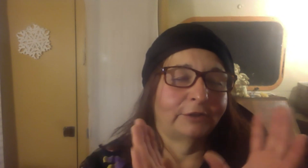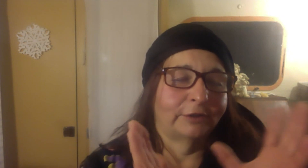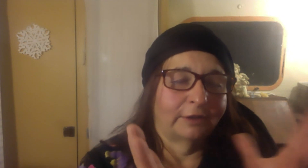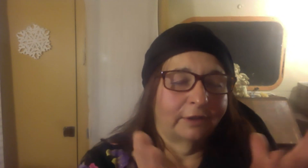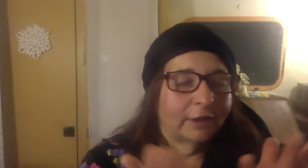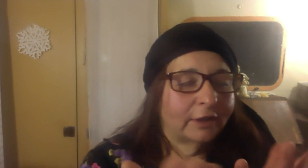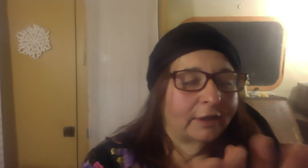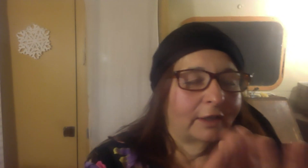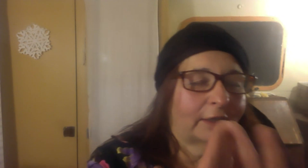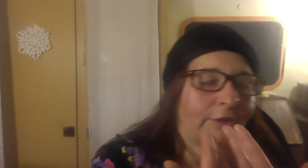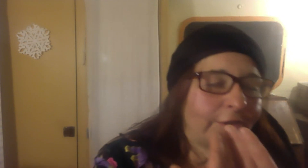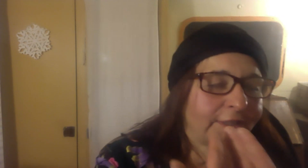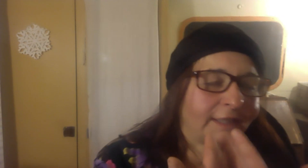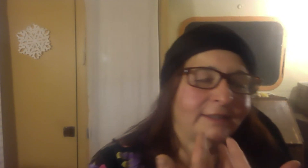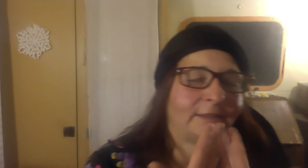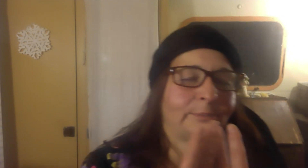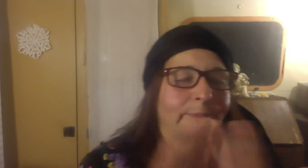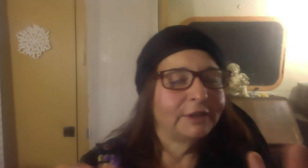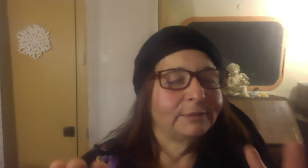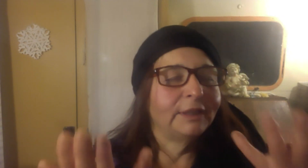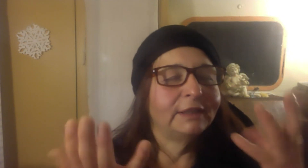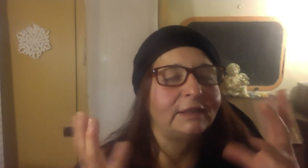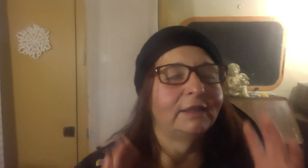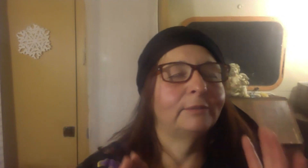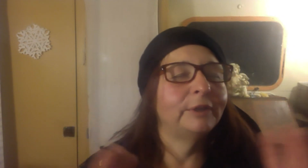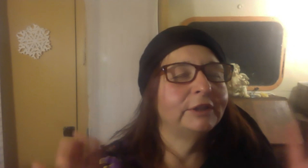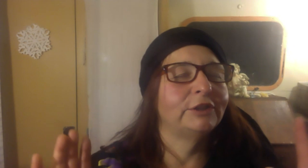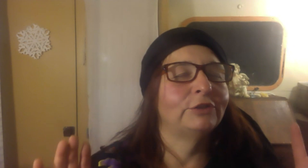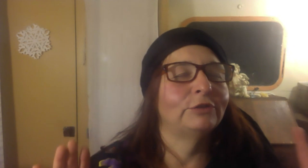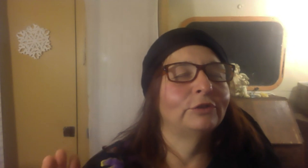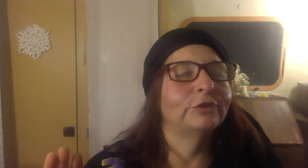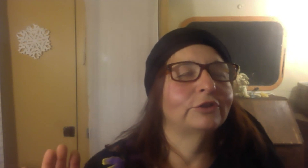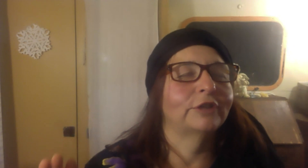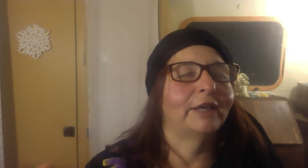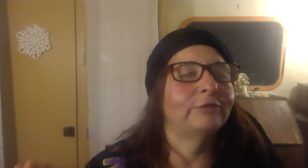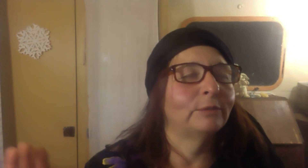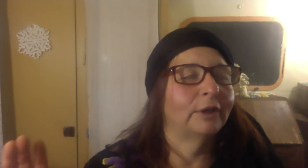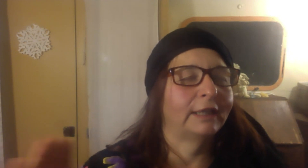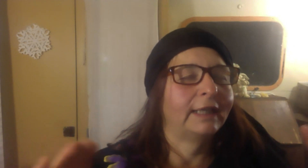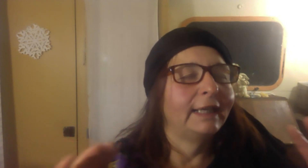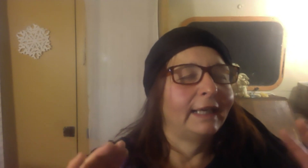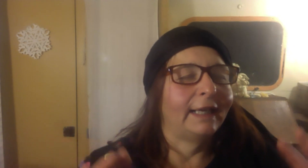Mother Earth has the possibility, the ability to nurture